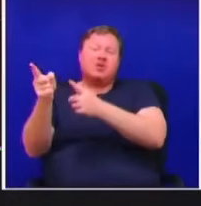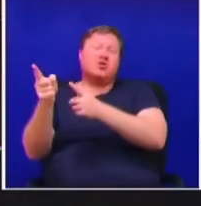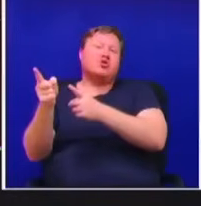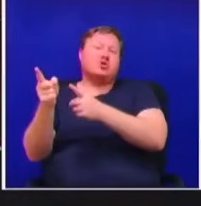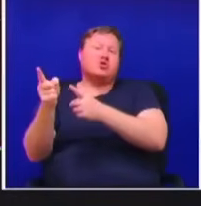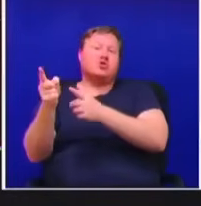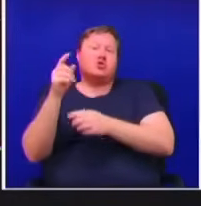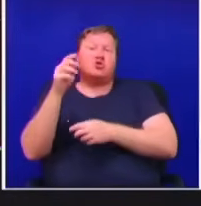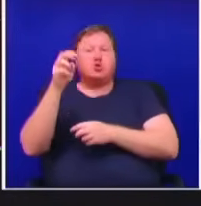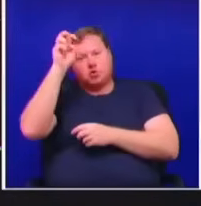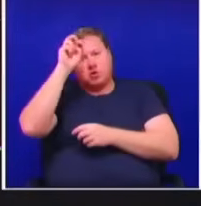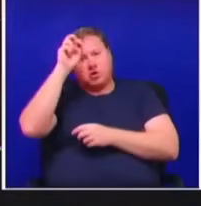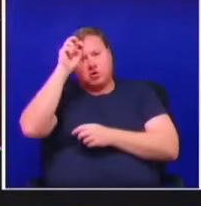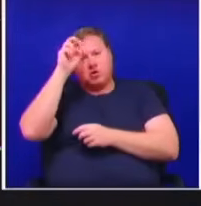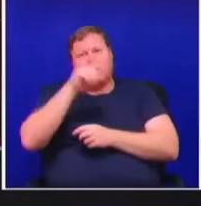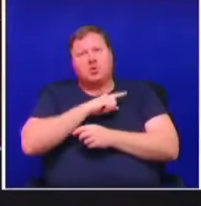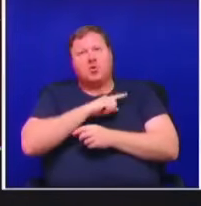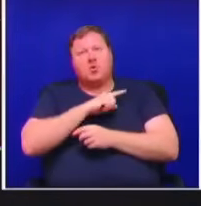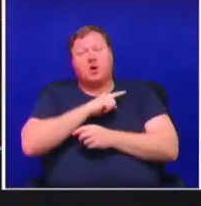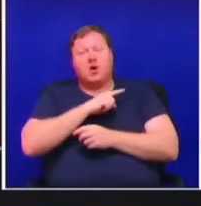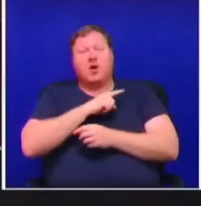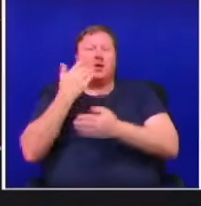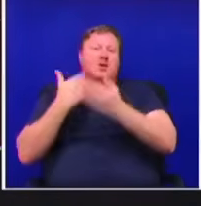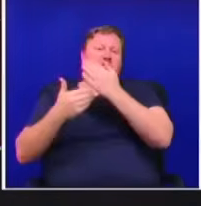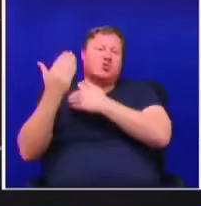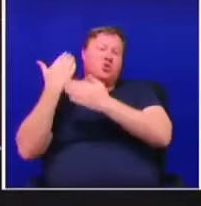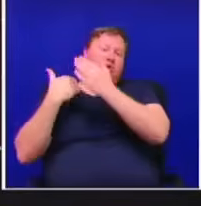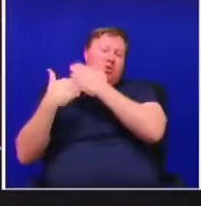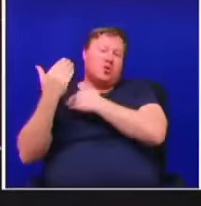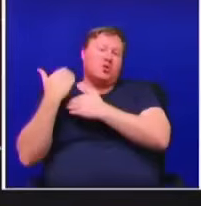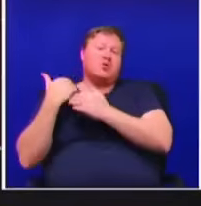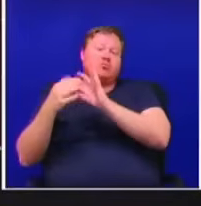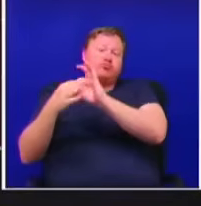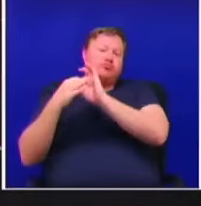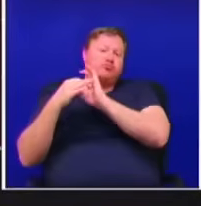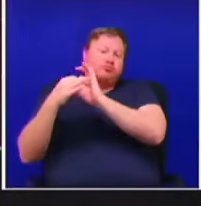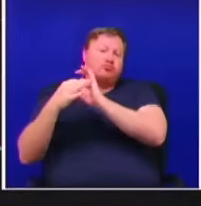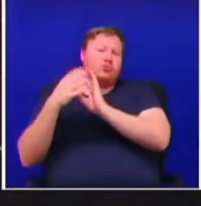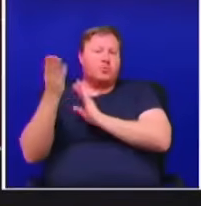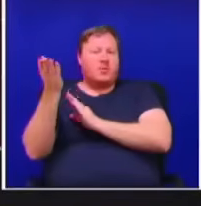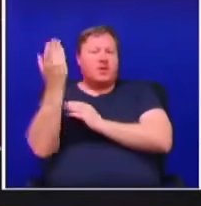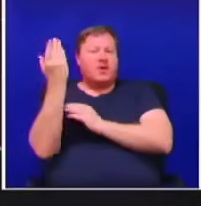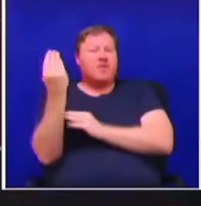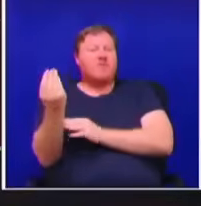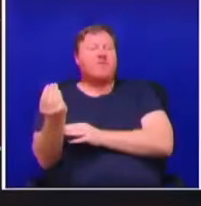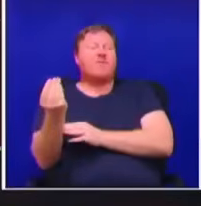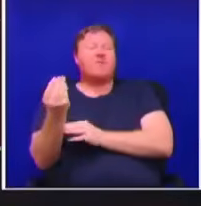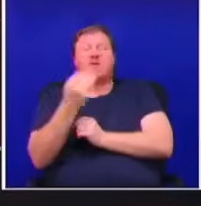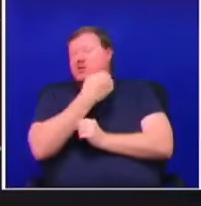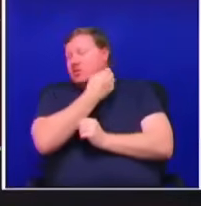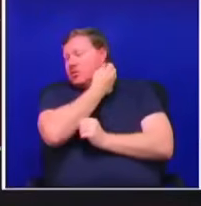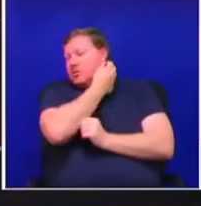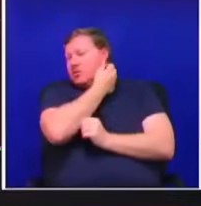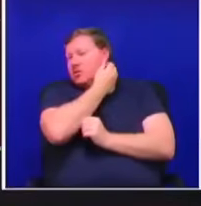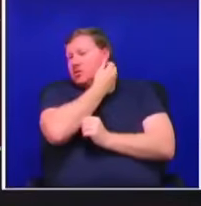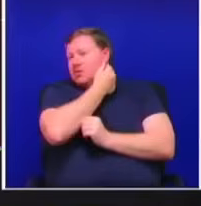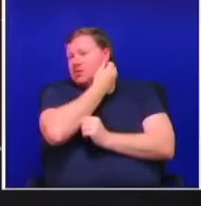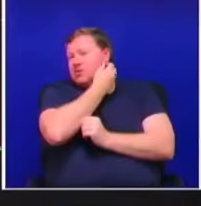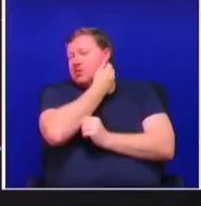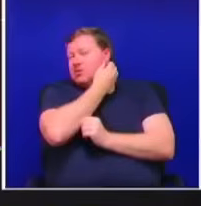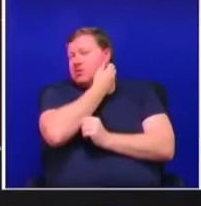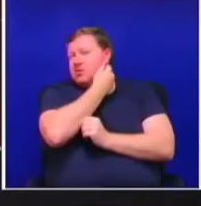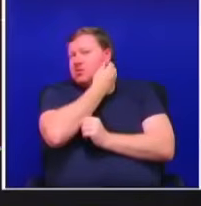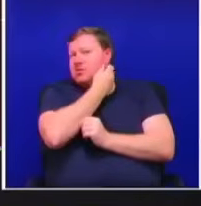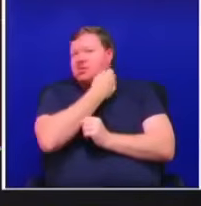because you have historically had a relationship with Russia, because he said himself, we